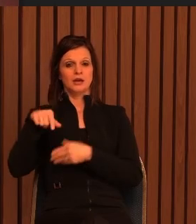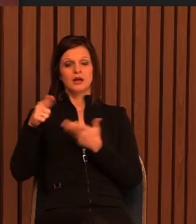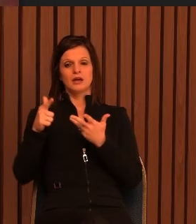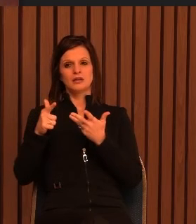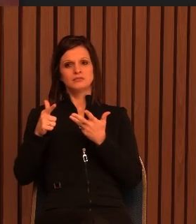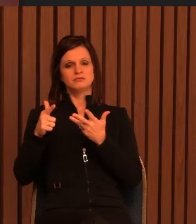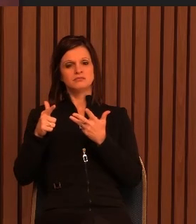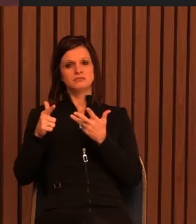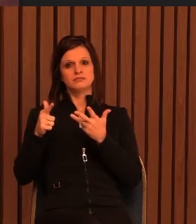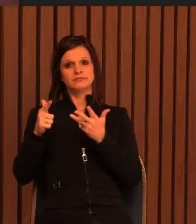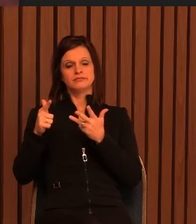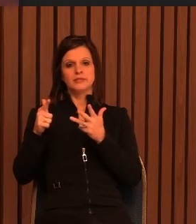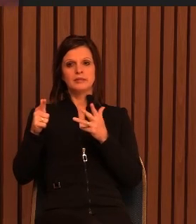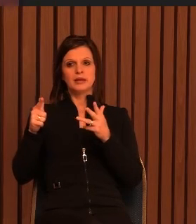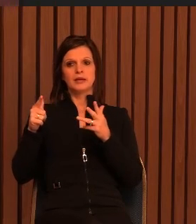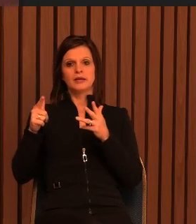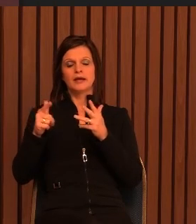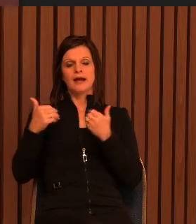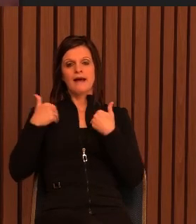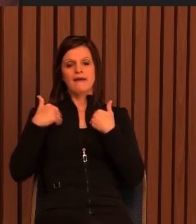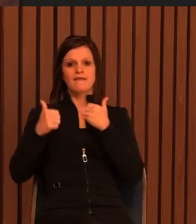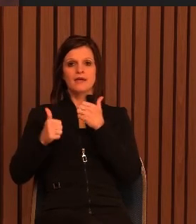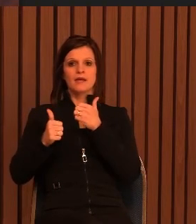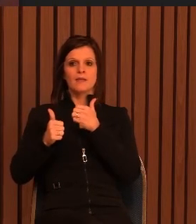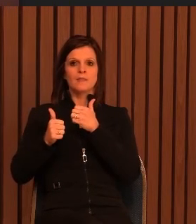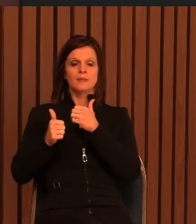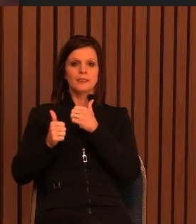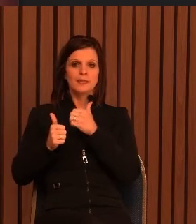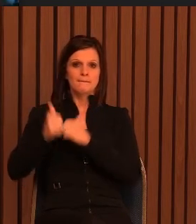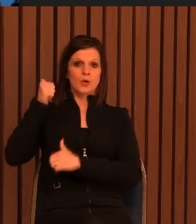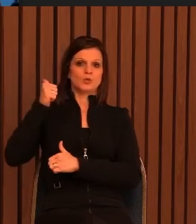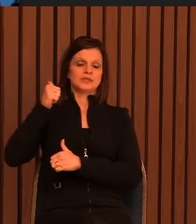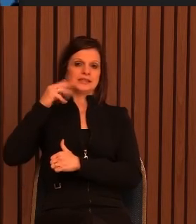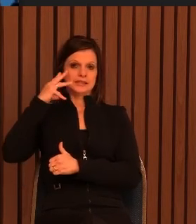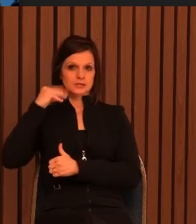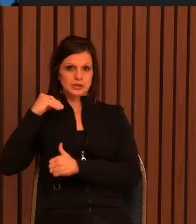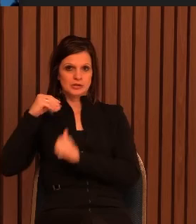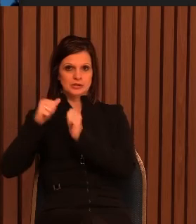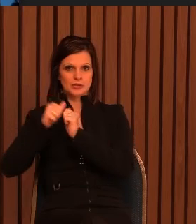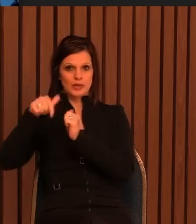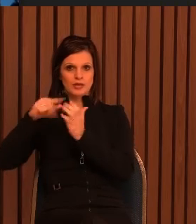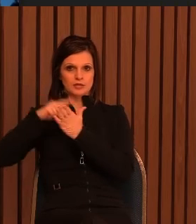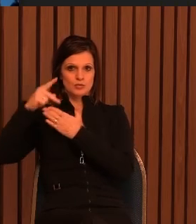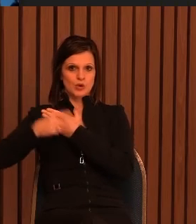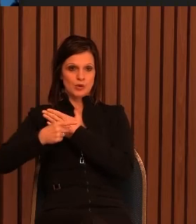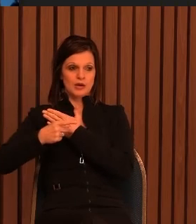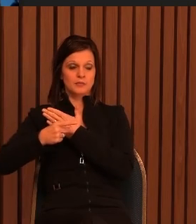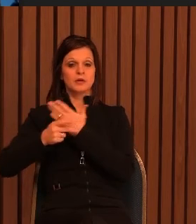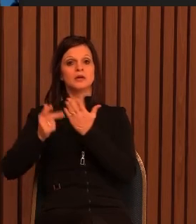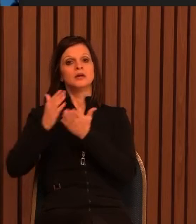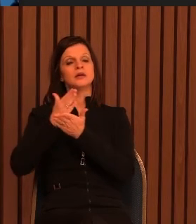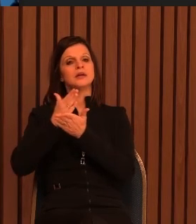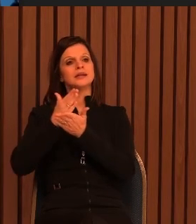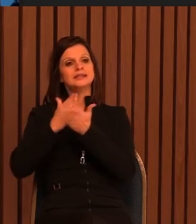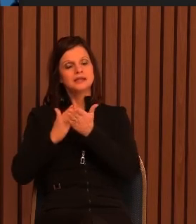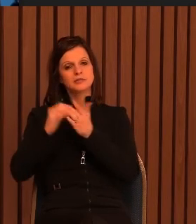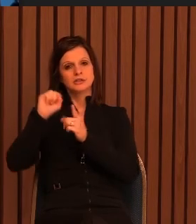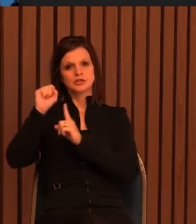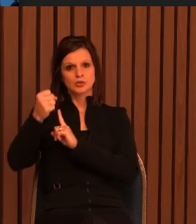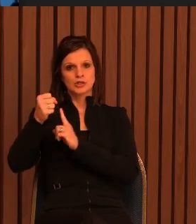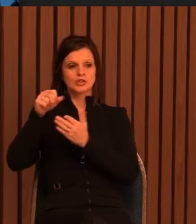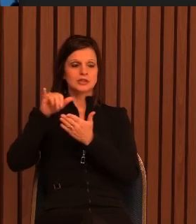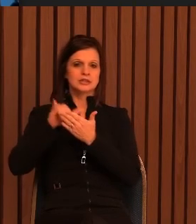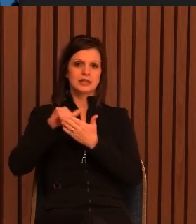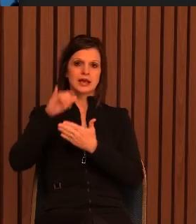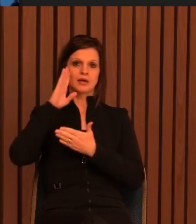gone the farthest, if you will, or having the most skin in the game. And that, in some cases, that's going to work by just taking